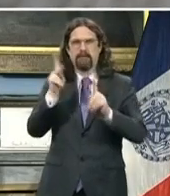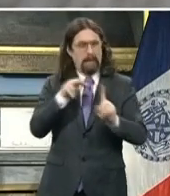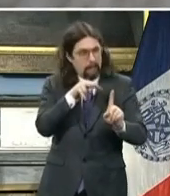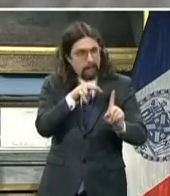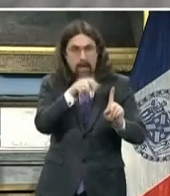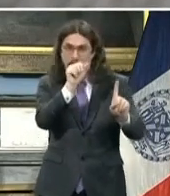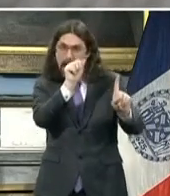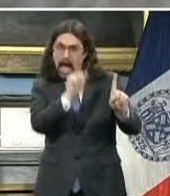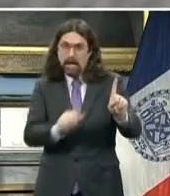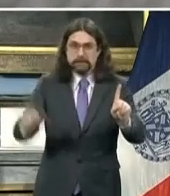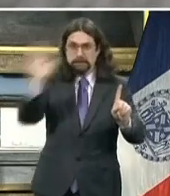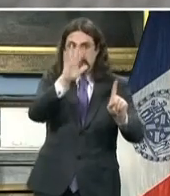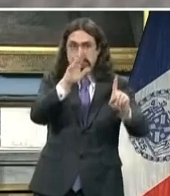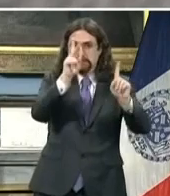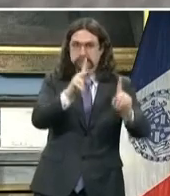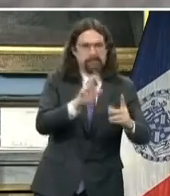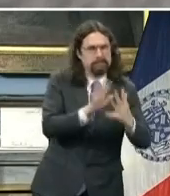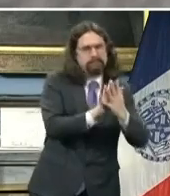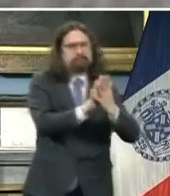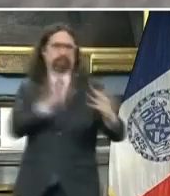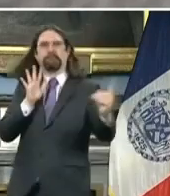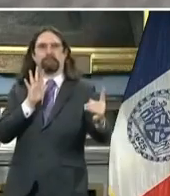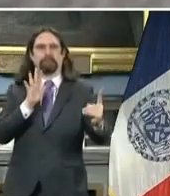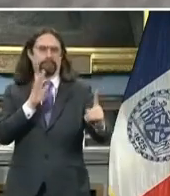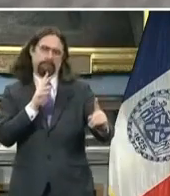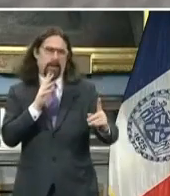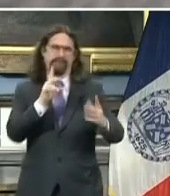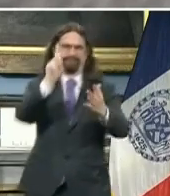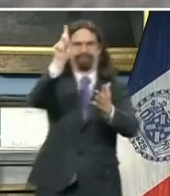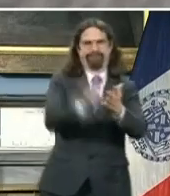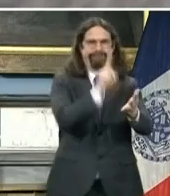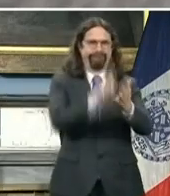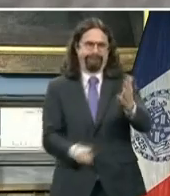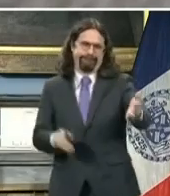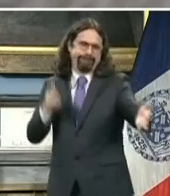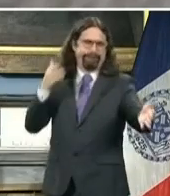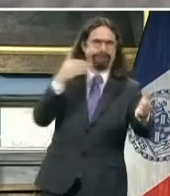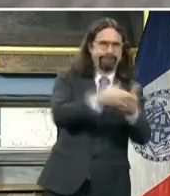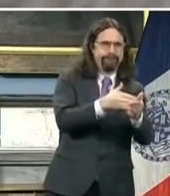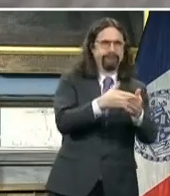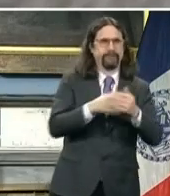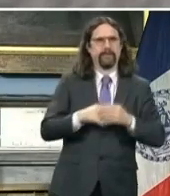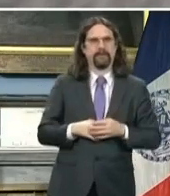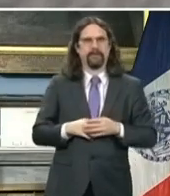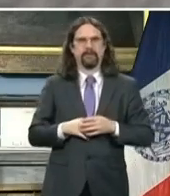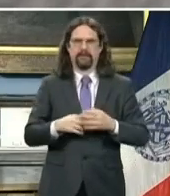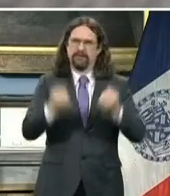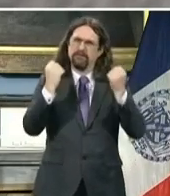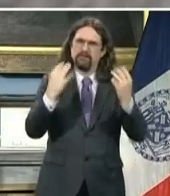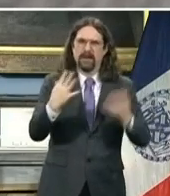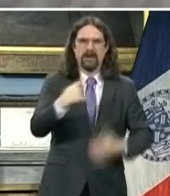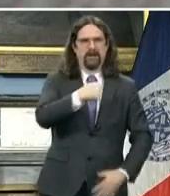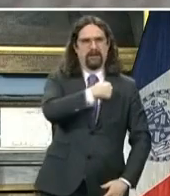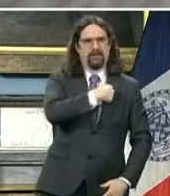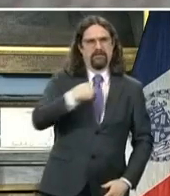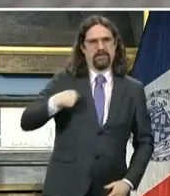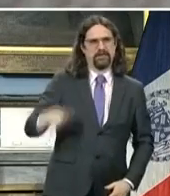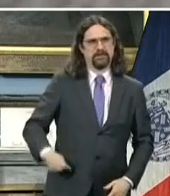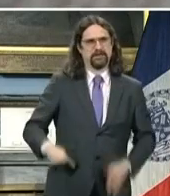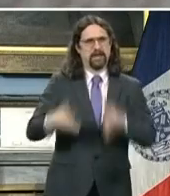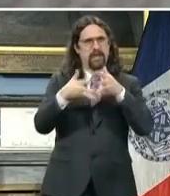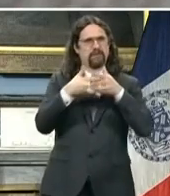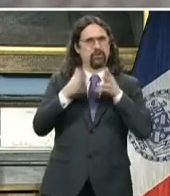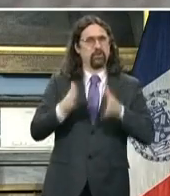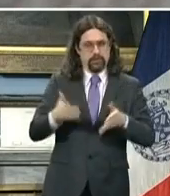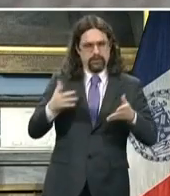absolutely unacceptable, and I know legally it is unacceptable by the laws in New York City, and I keep saying to everyone, if you see